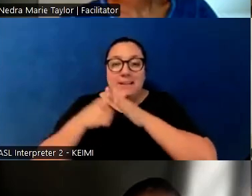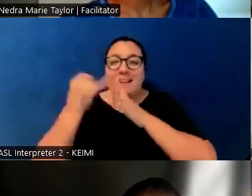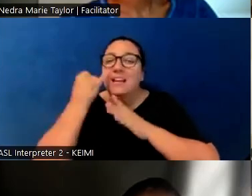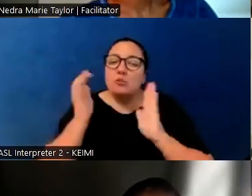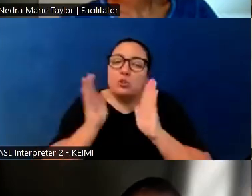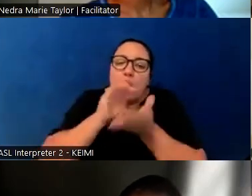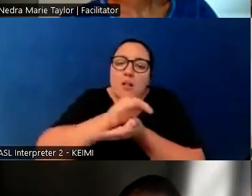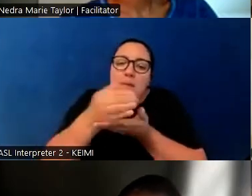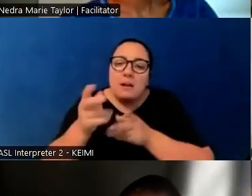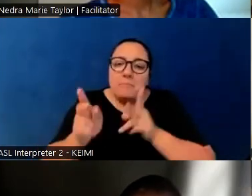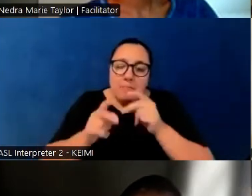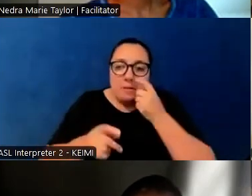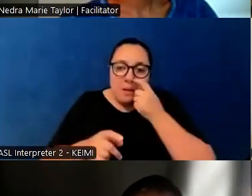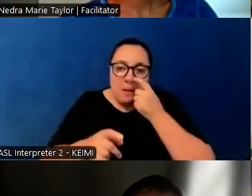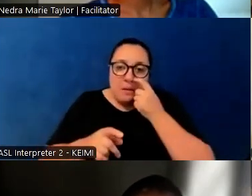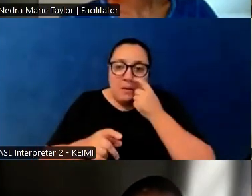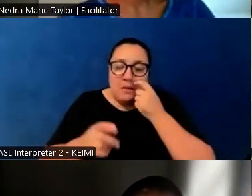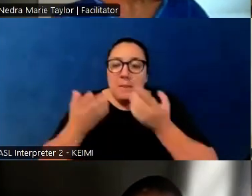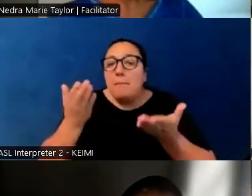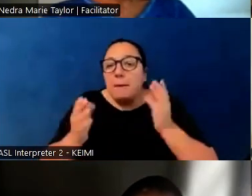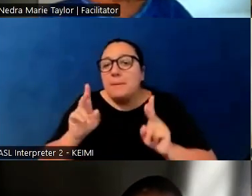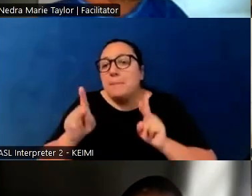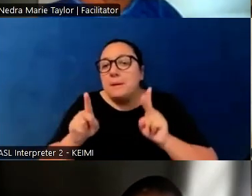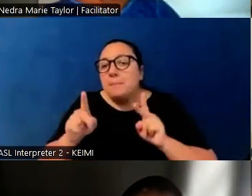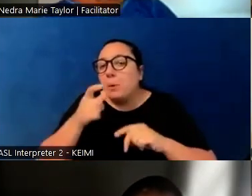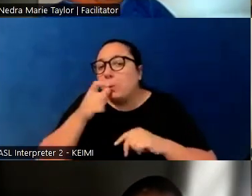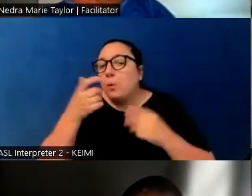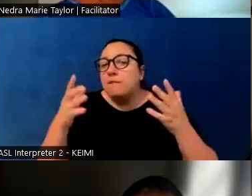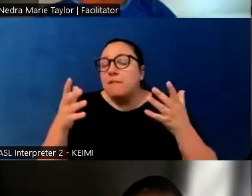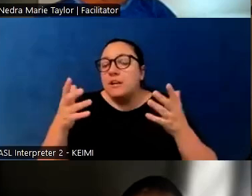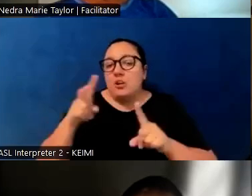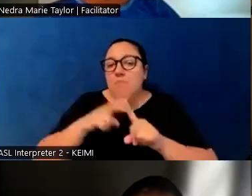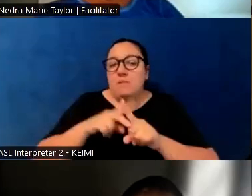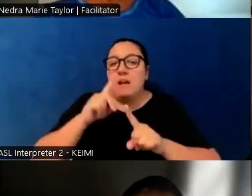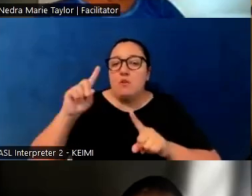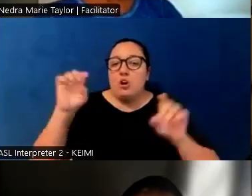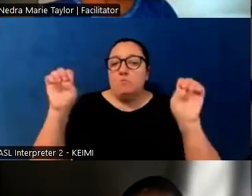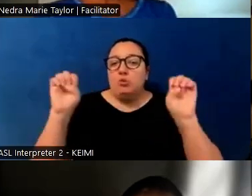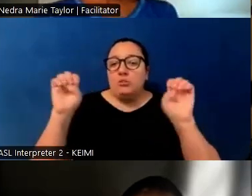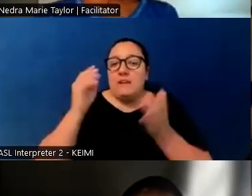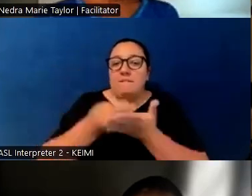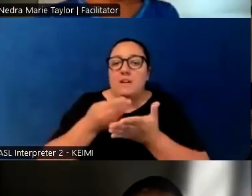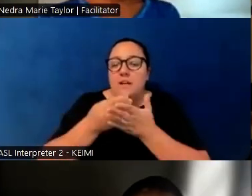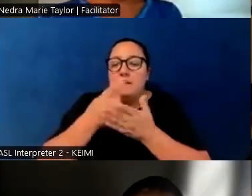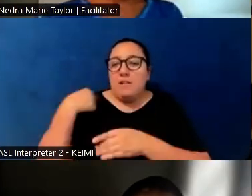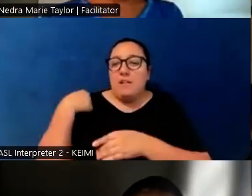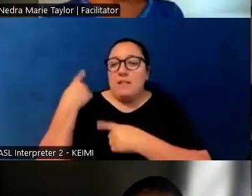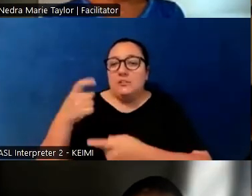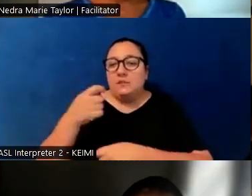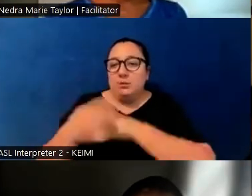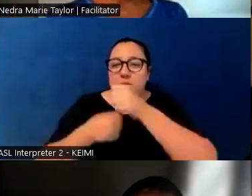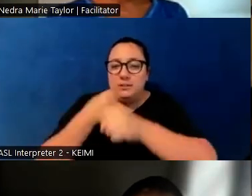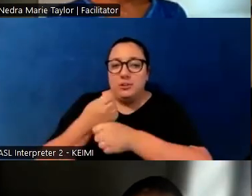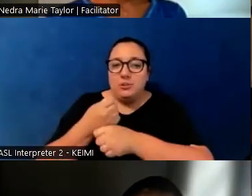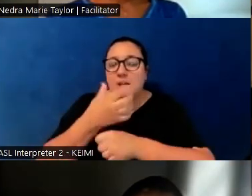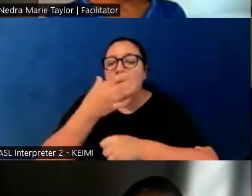people. We'll most likely take a look at folks that have applied for our emergency funding in the last couple of years and have an